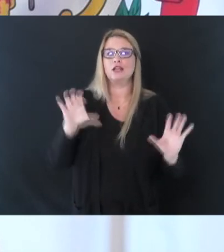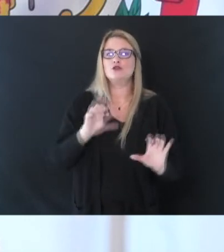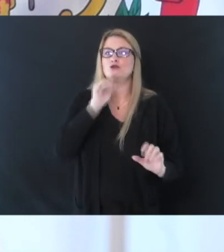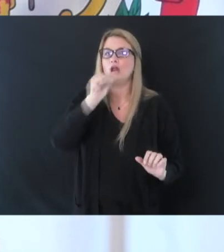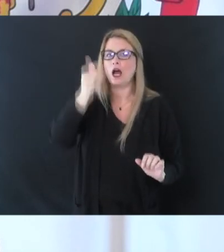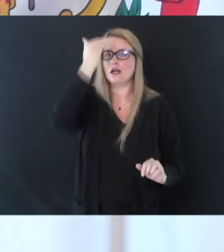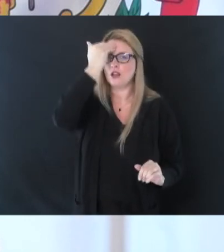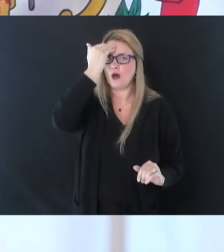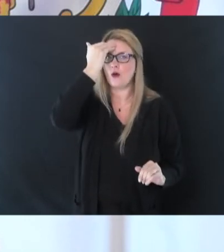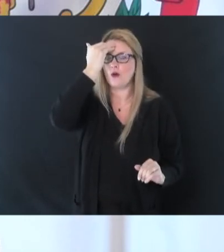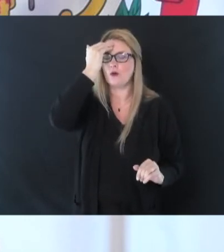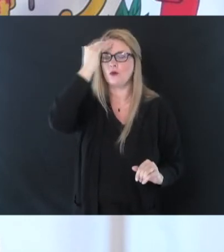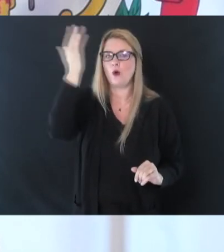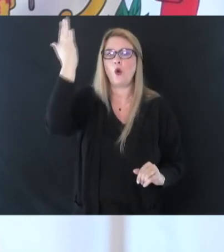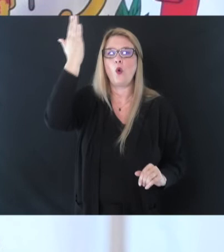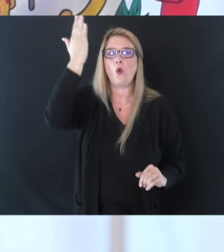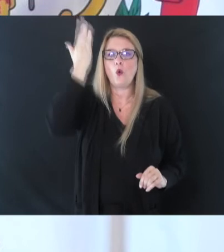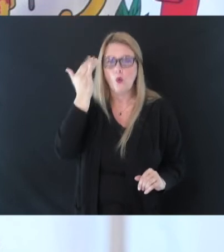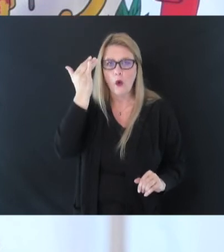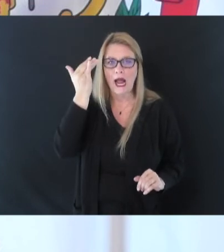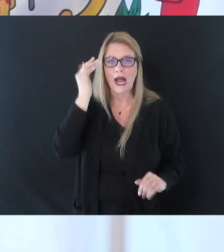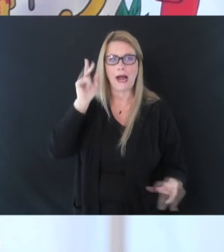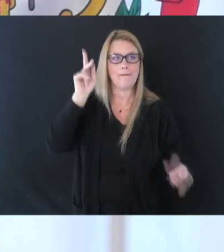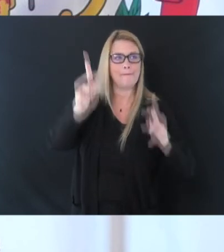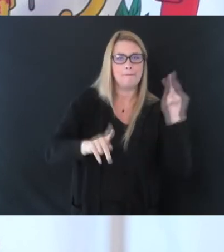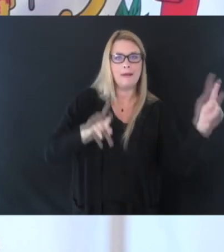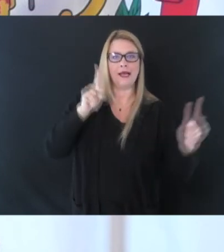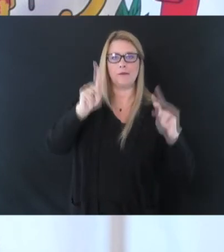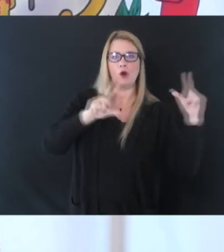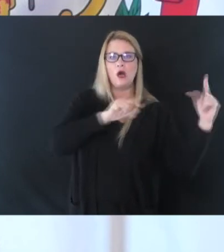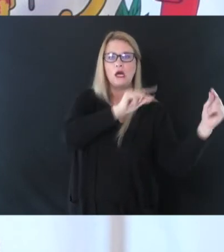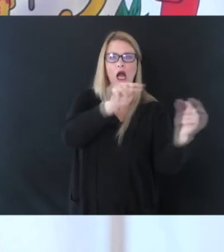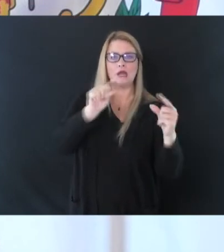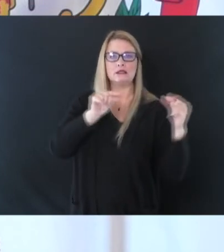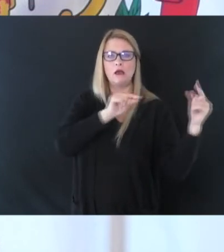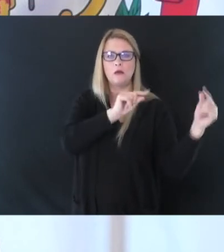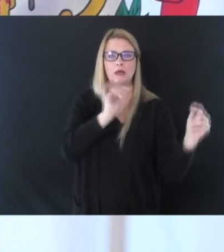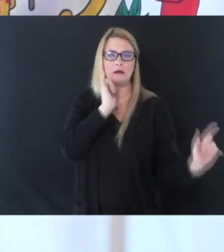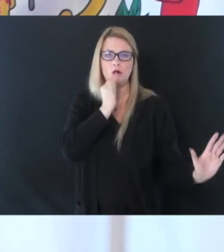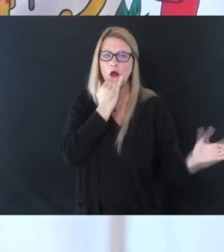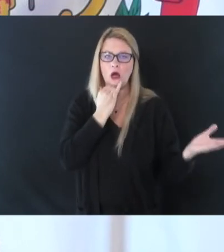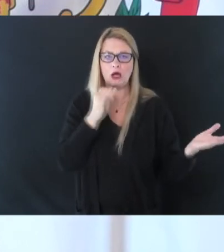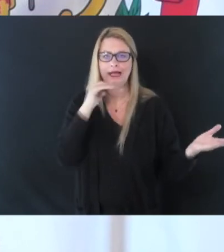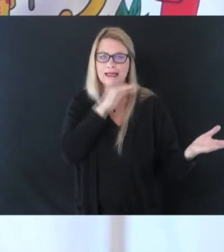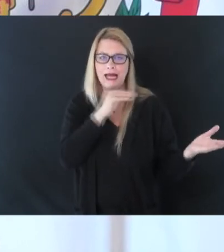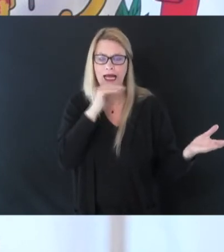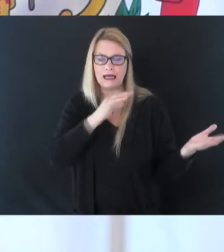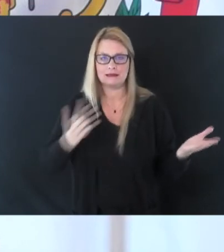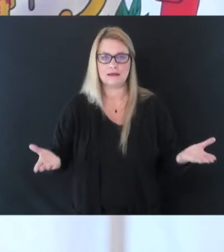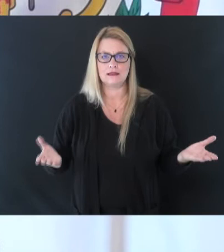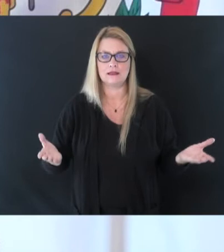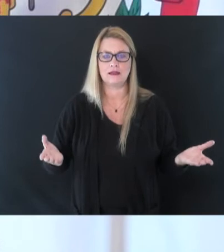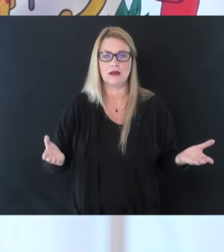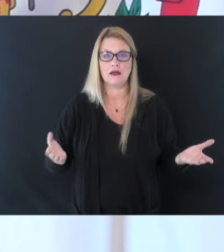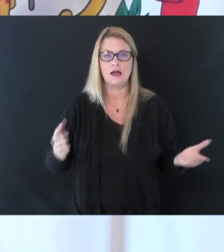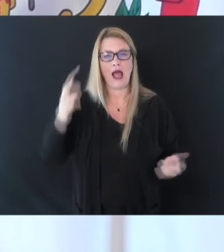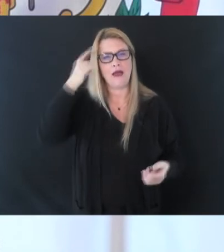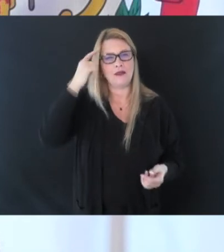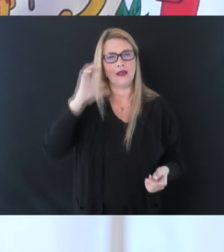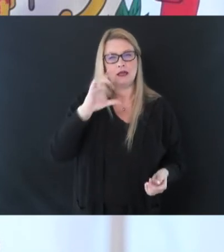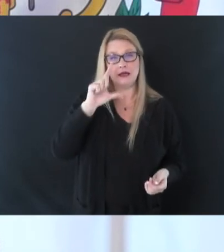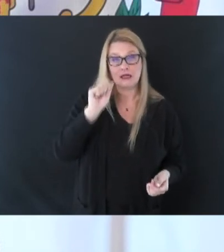why in the world we keep trying to circulate this information. But, you know, I think Clay maybe